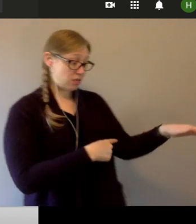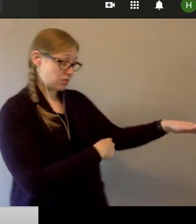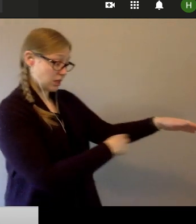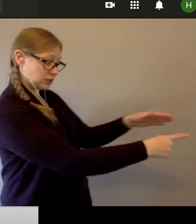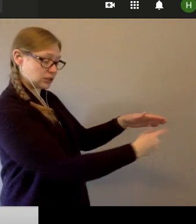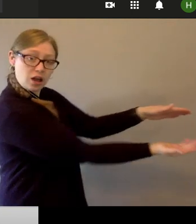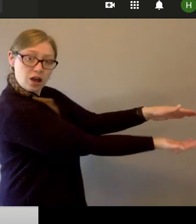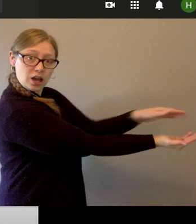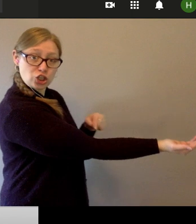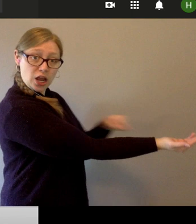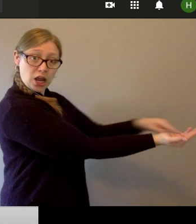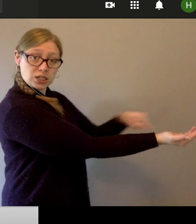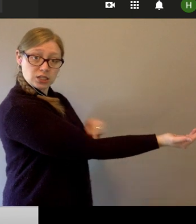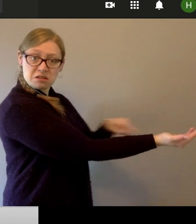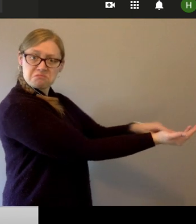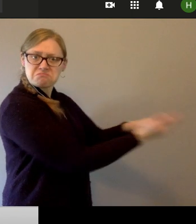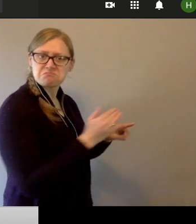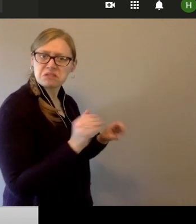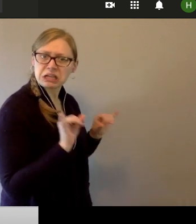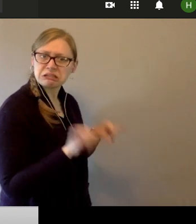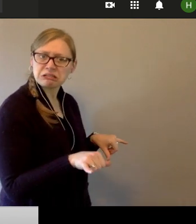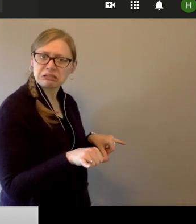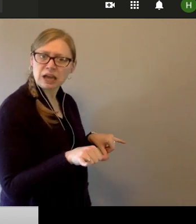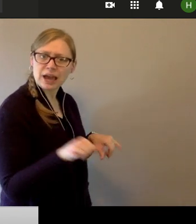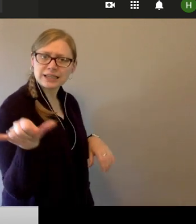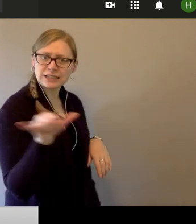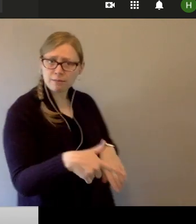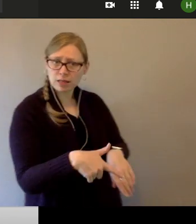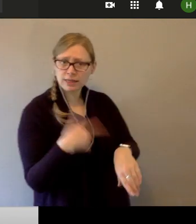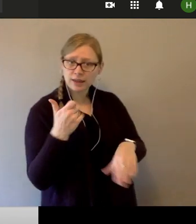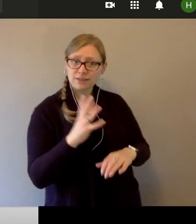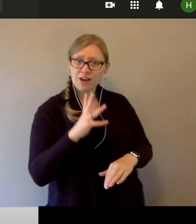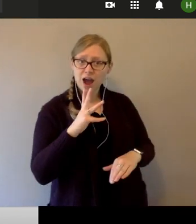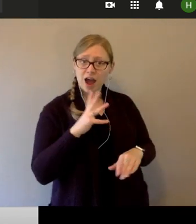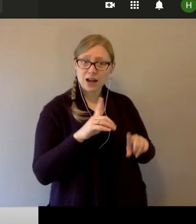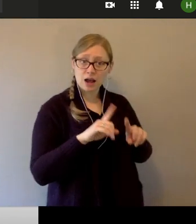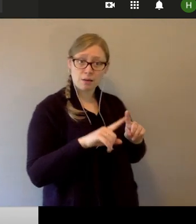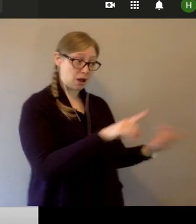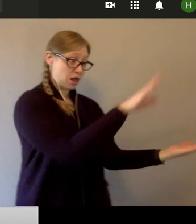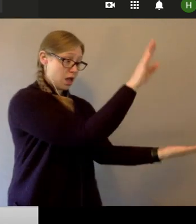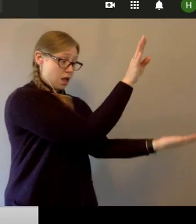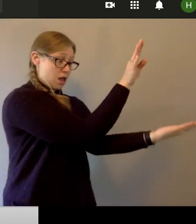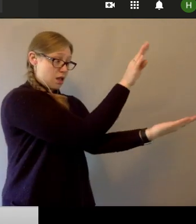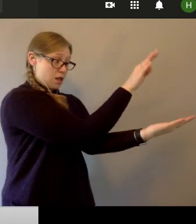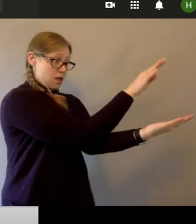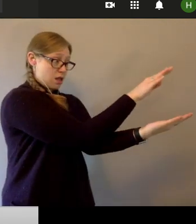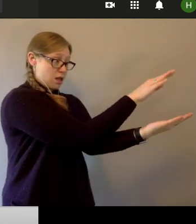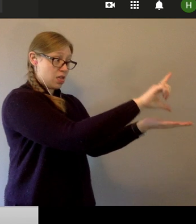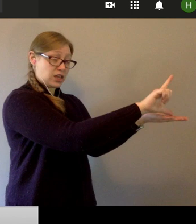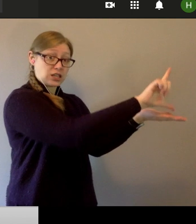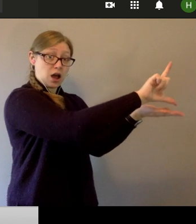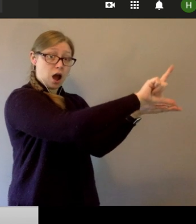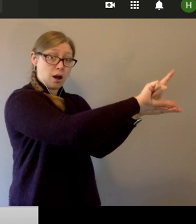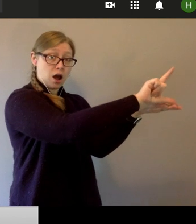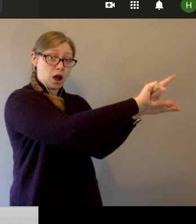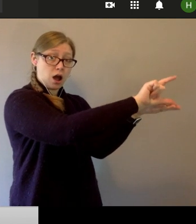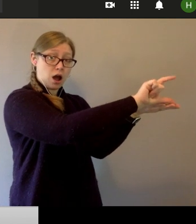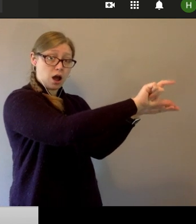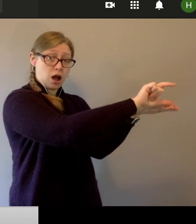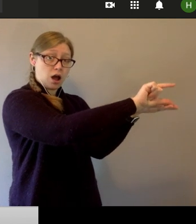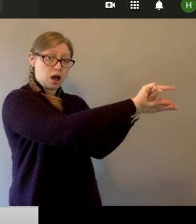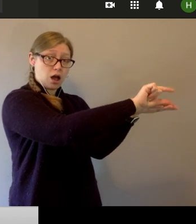length it started at, it's going to be the same. So that's not changing. But this is getting smaller and smaller until it